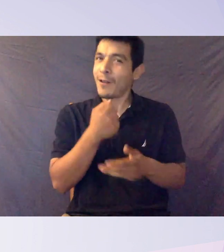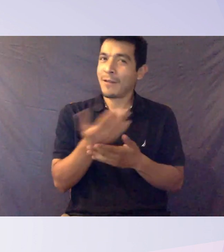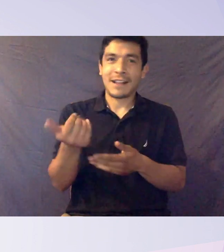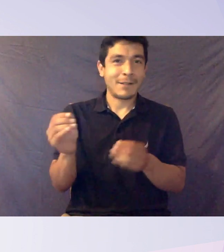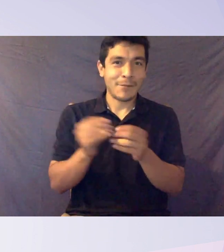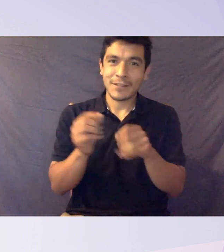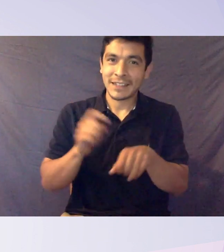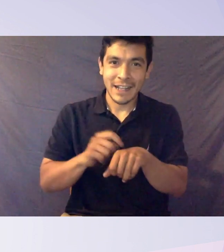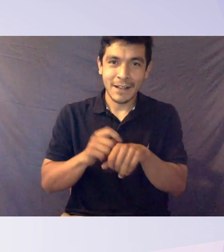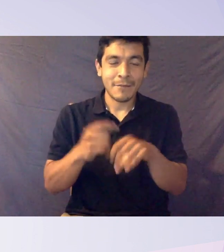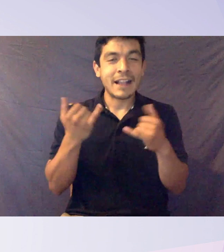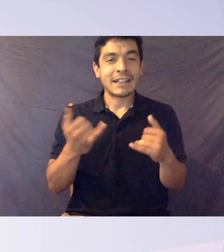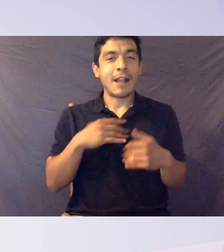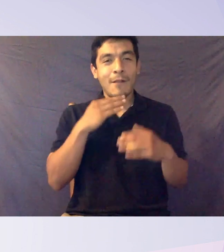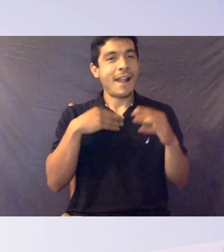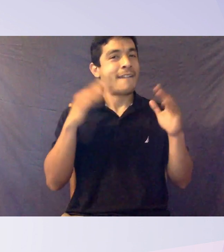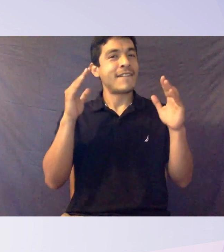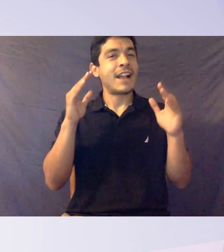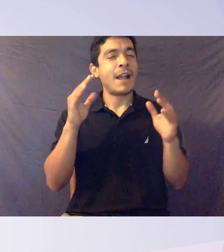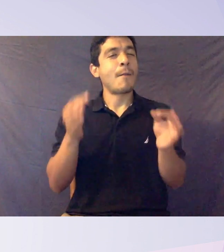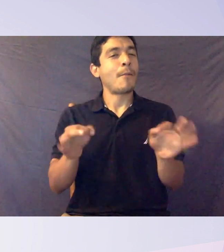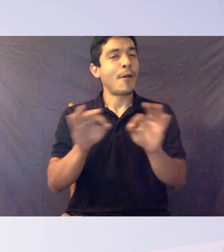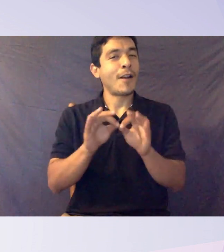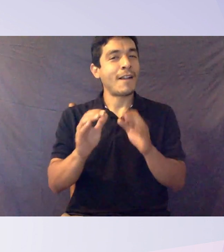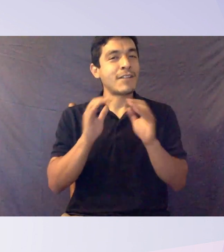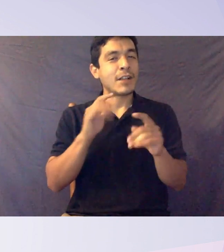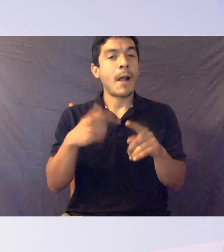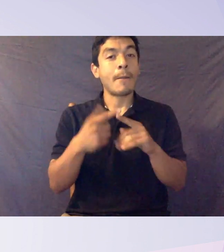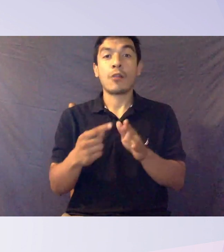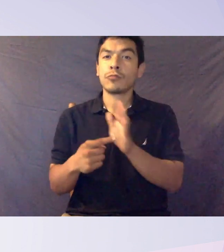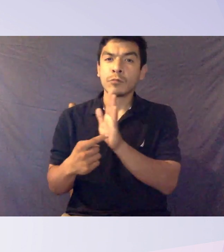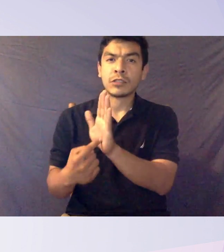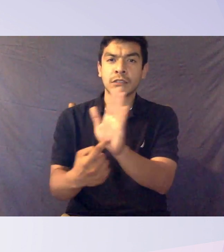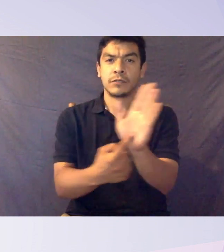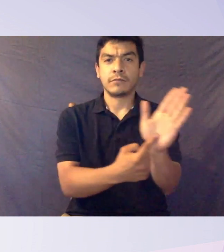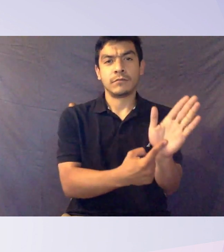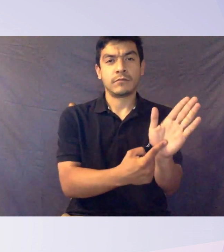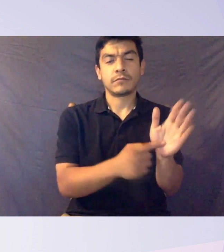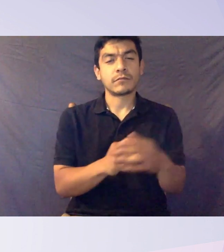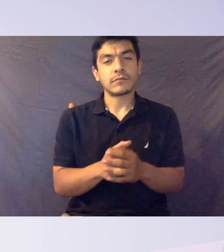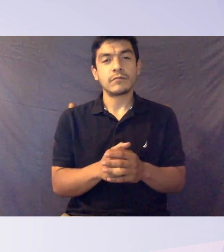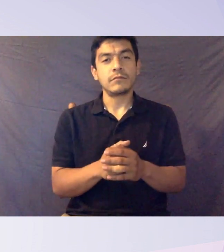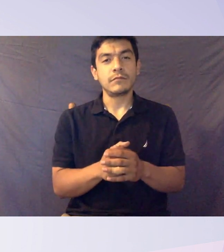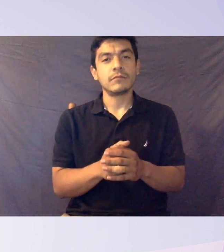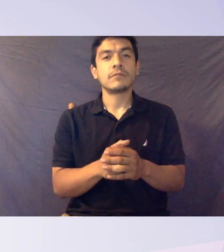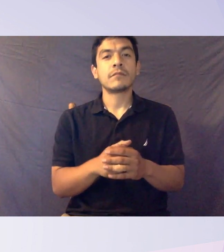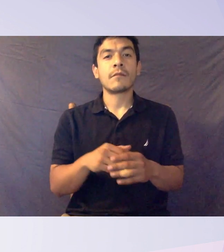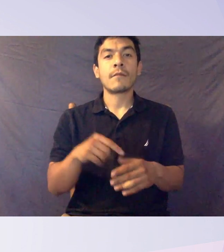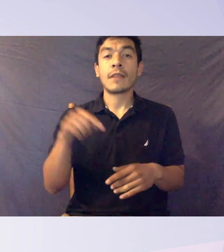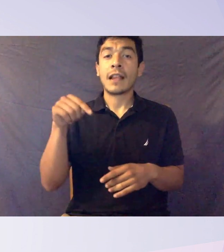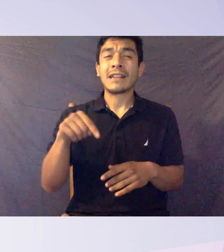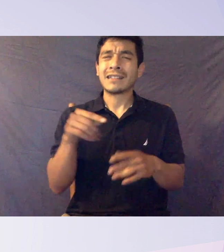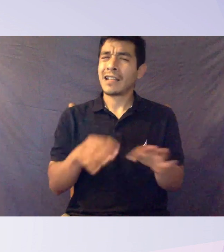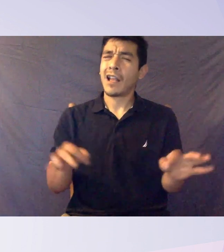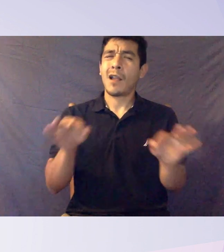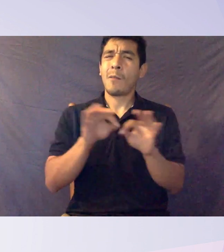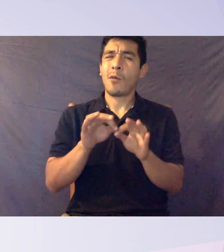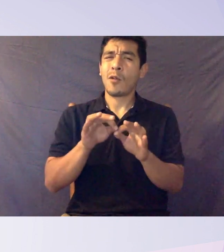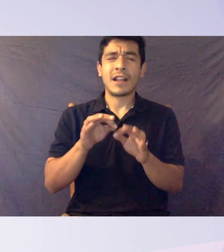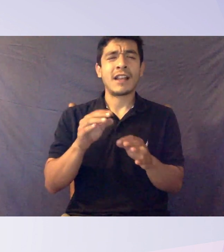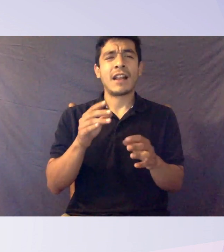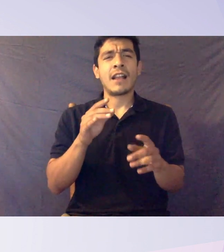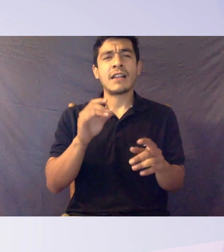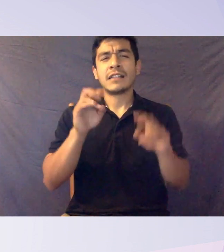Today, we're going to have an important conversation about representation. We all know this is an important topic across Hollywood, and it's important that we